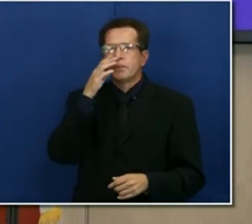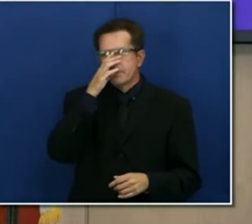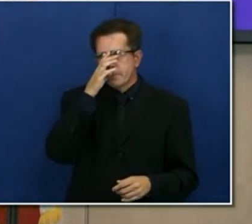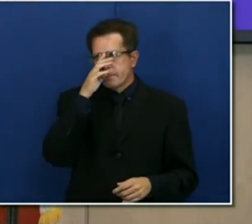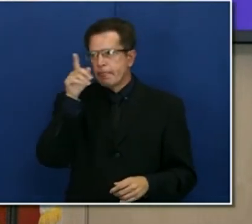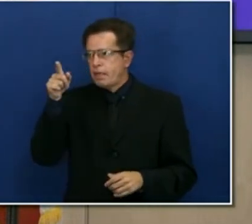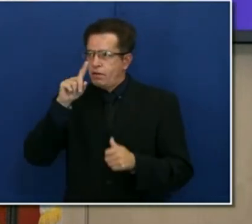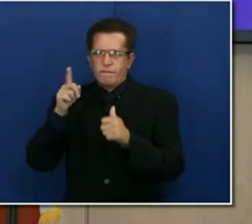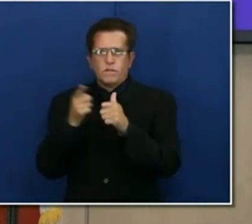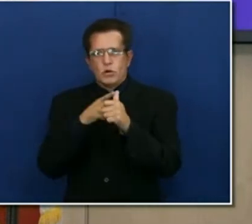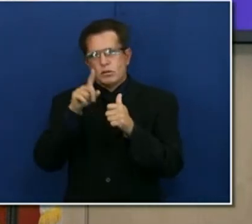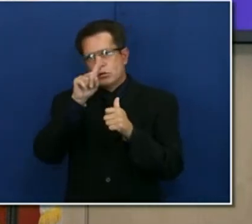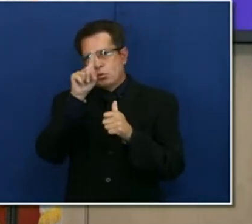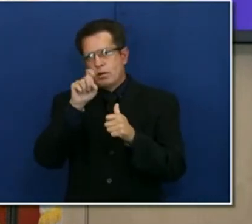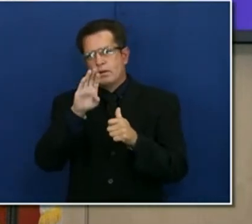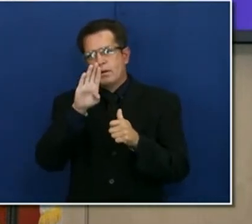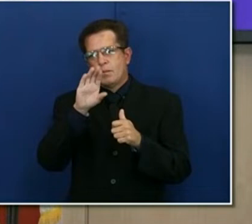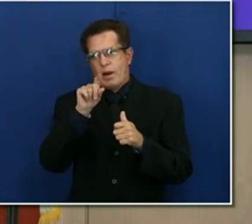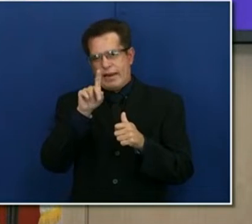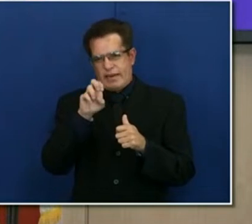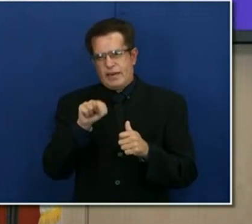The first question is from Brandon Lewis with CBS 8.